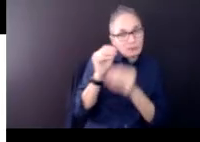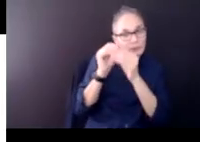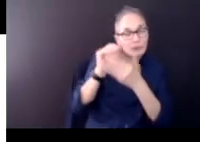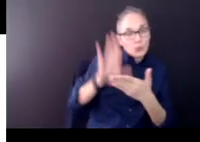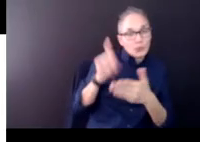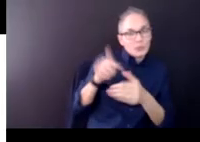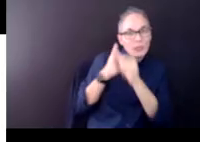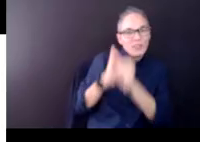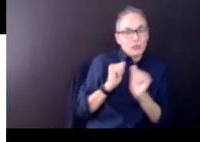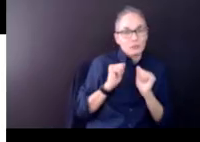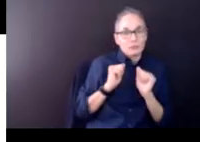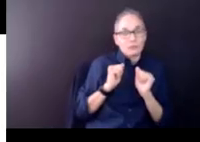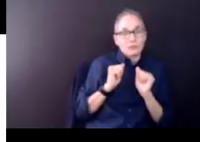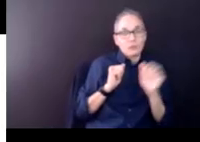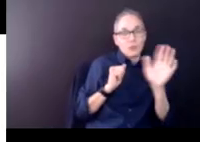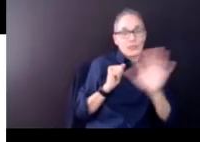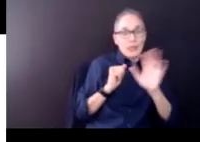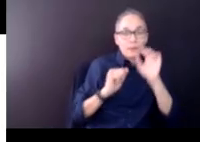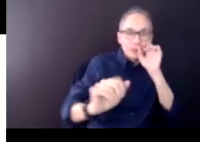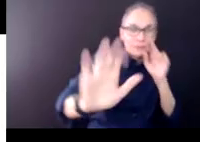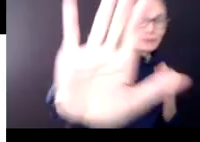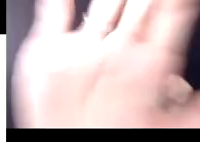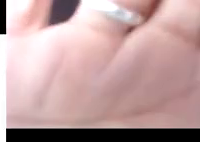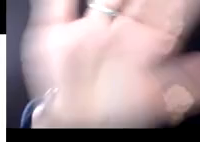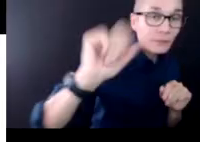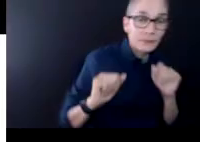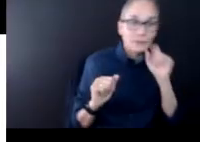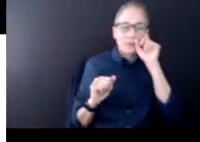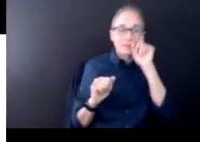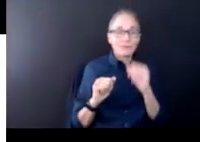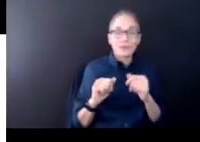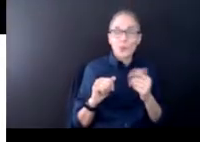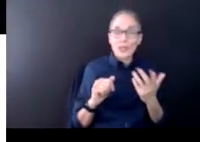it. Um, Actually, just a very quick note about that, about